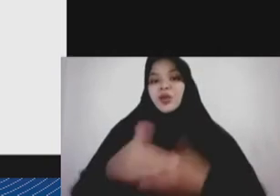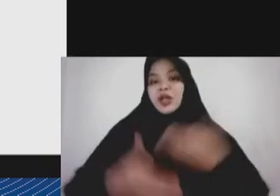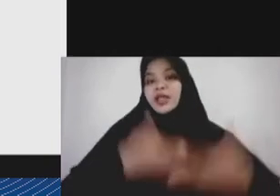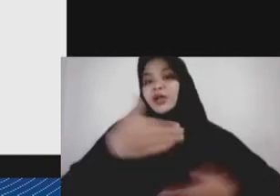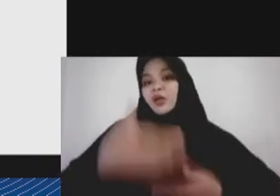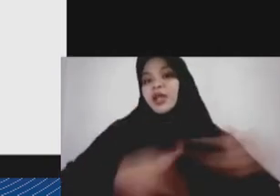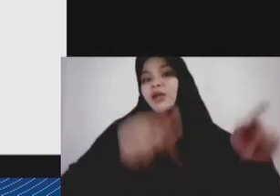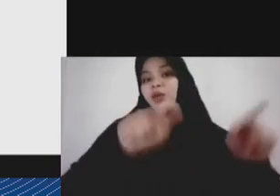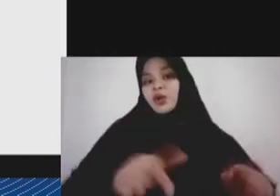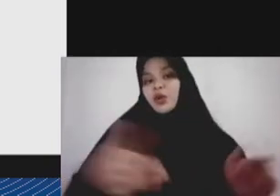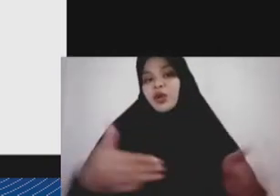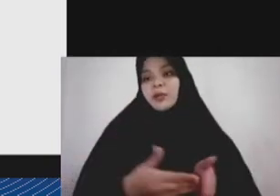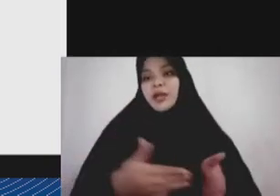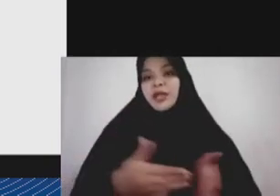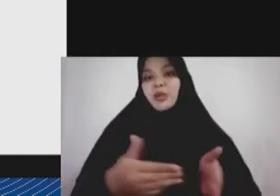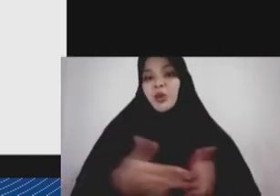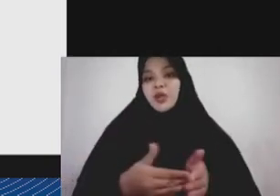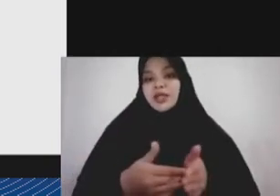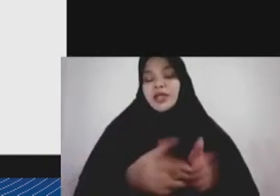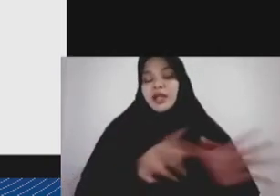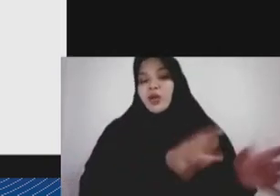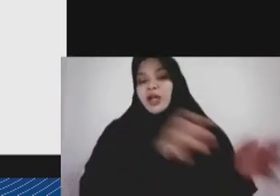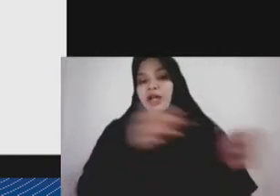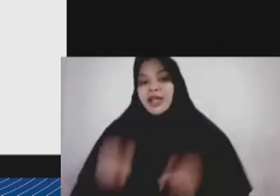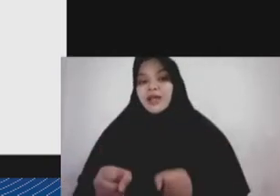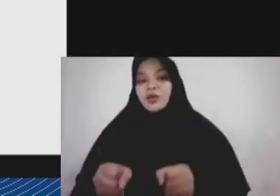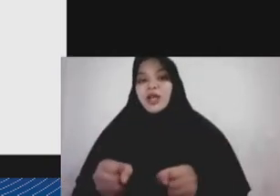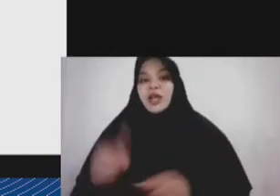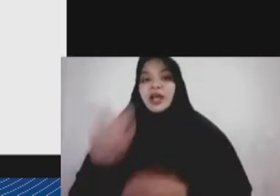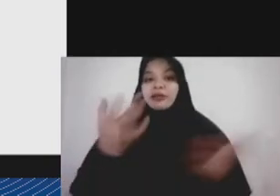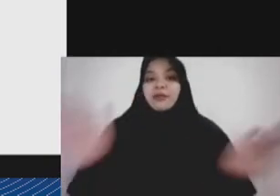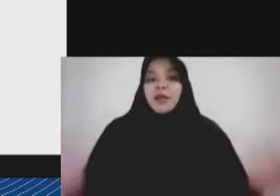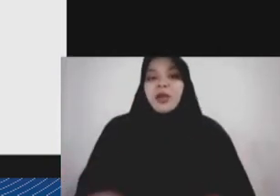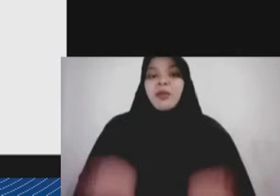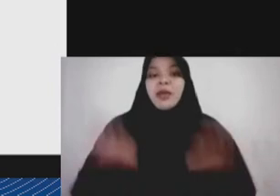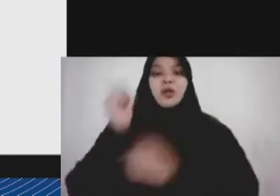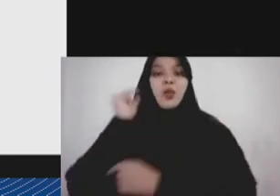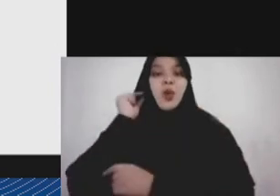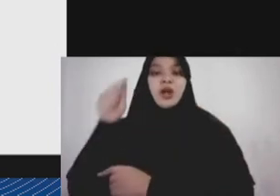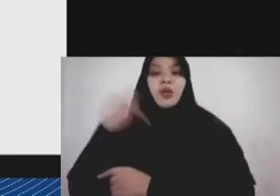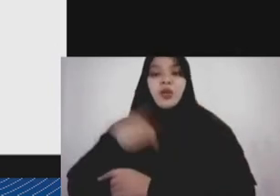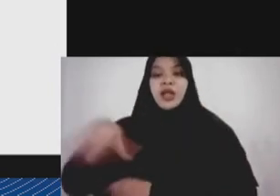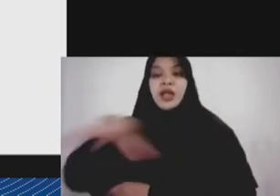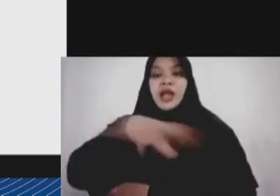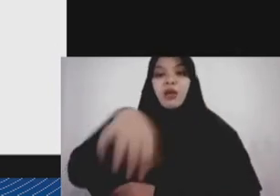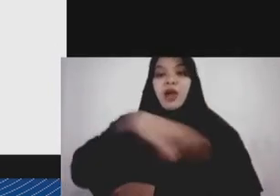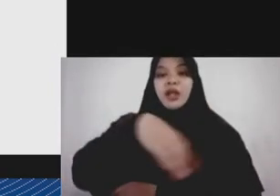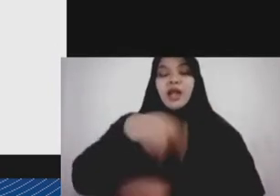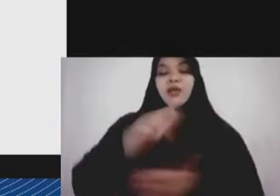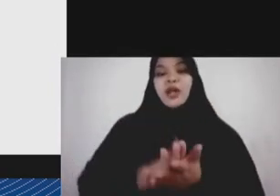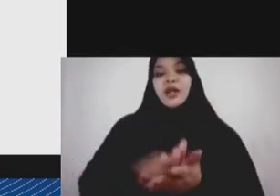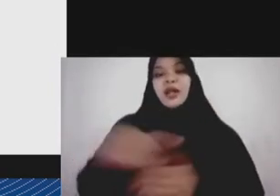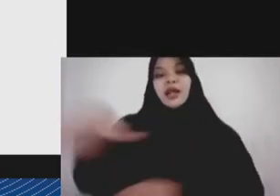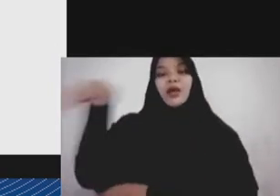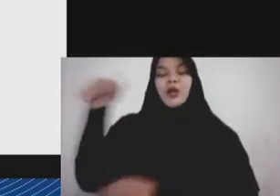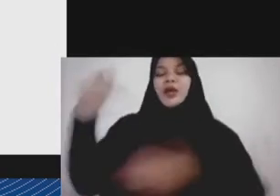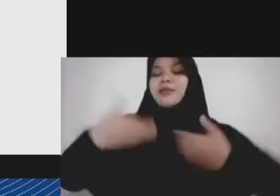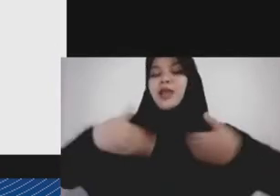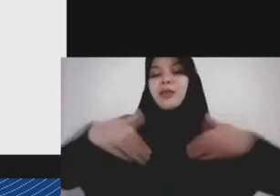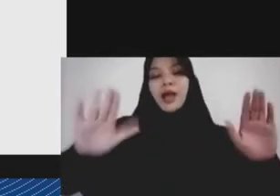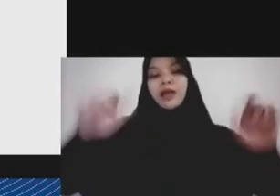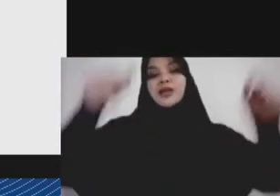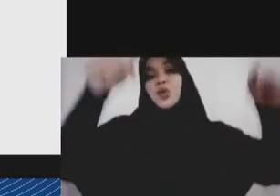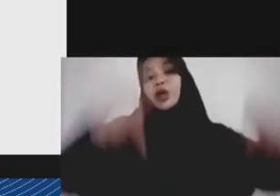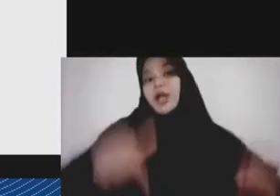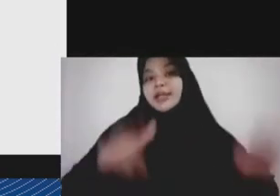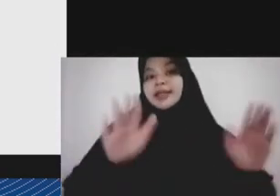prevention, handling to empowerment, including creating an area of free of violence. In addition,